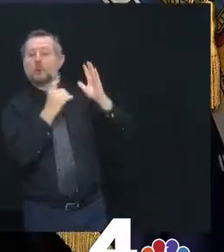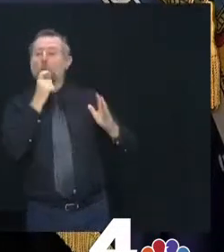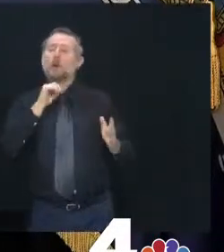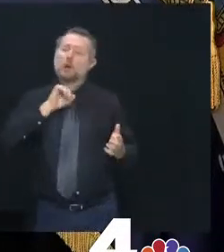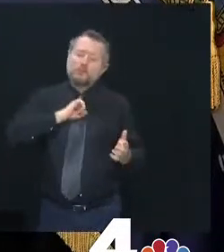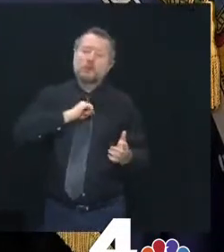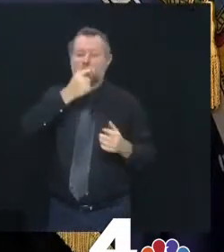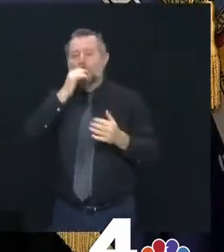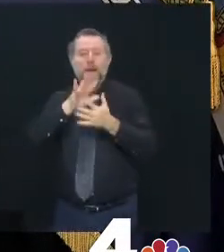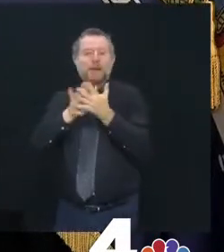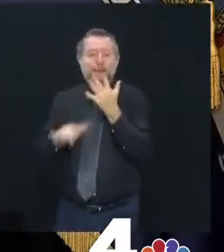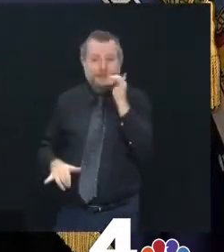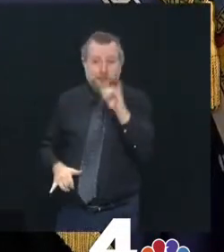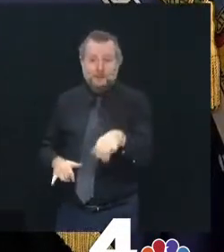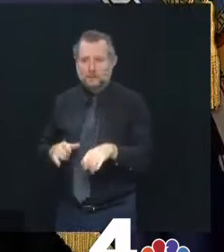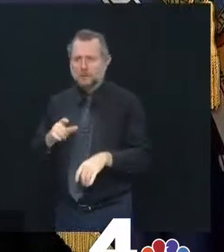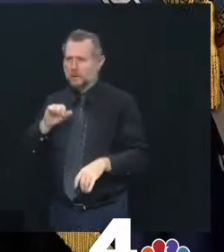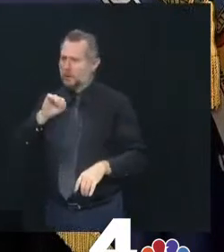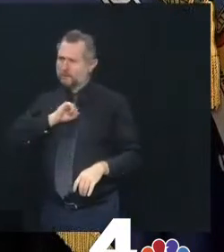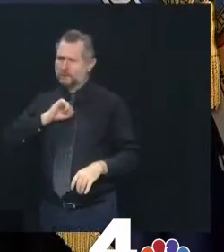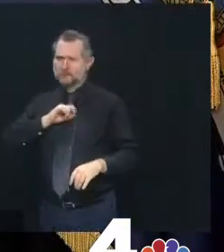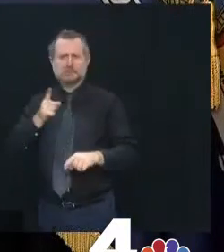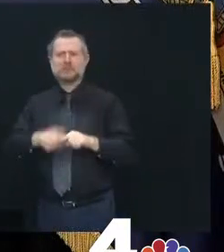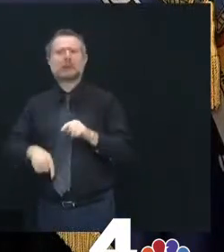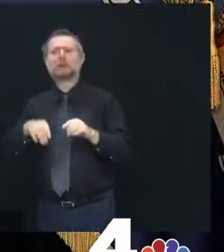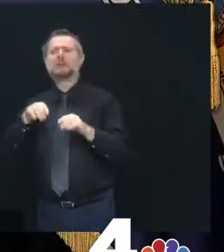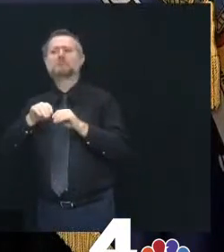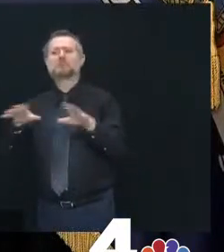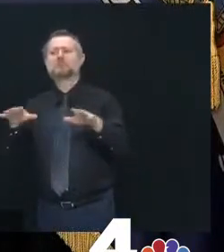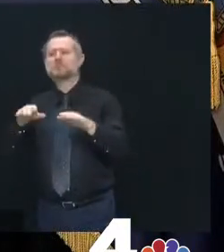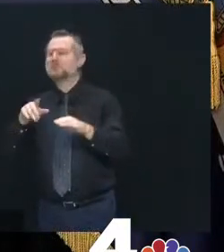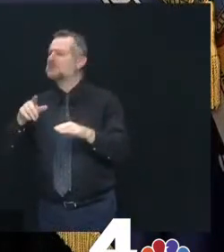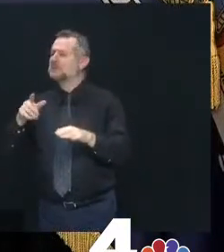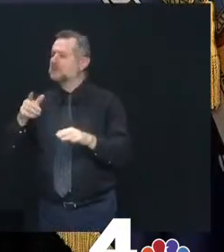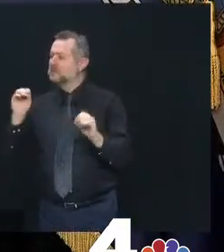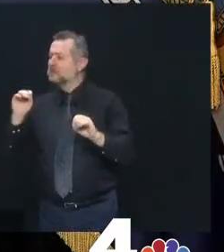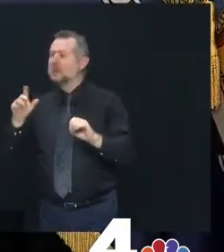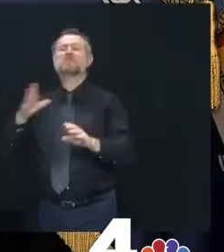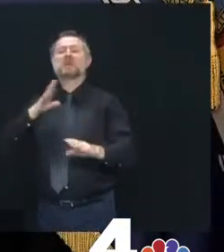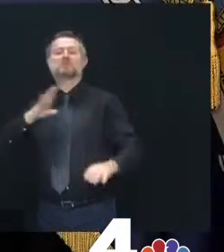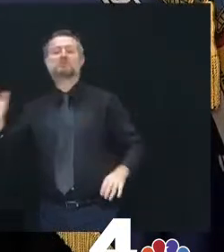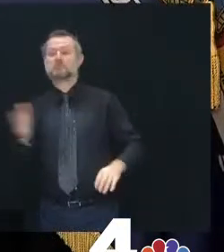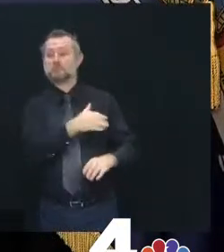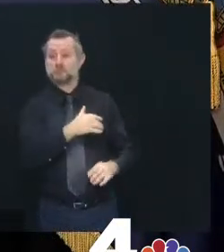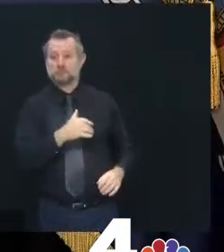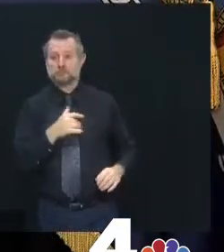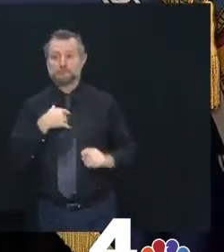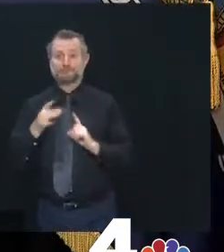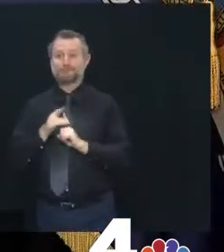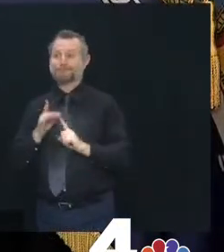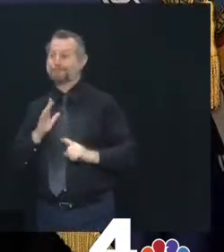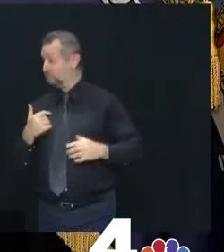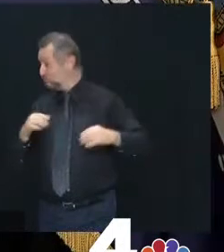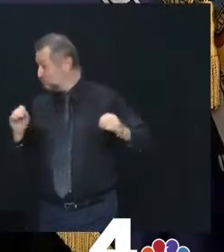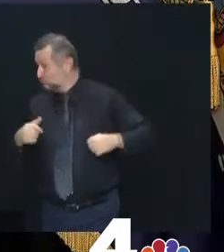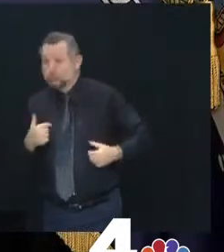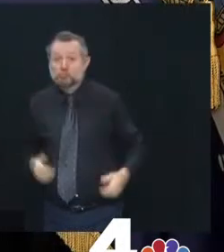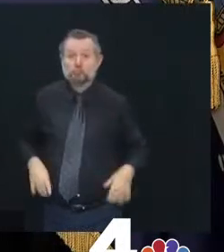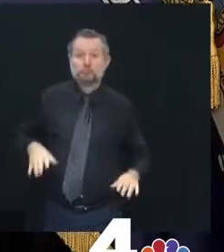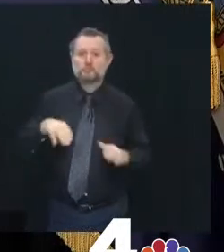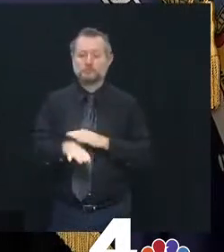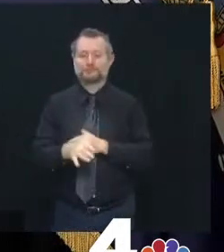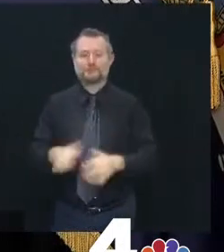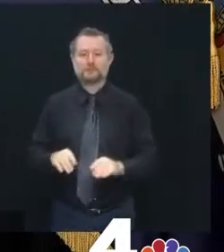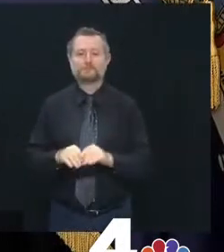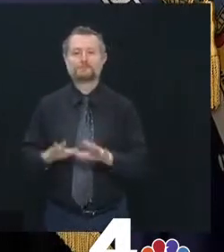not symptomatic, they told us you couldn't spread. That's how it got into the nursing homes. Also may have gotten into